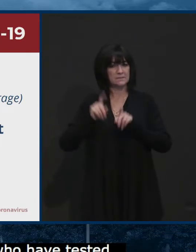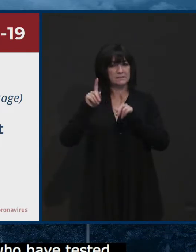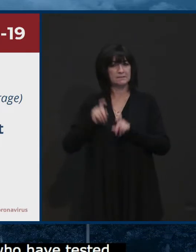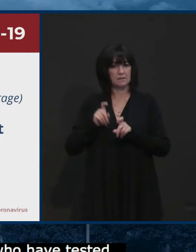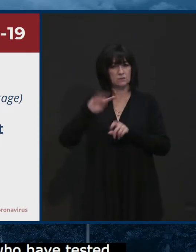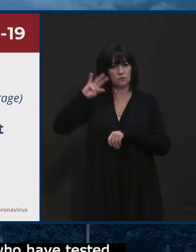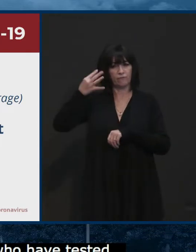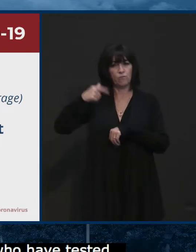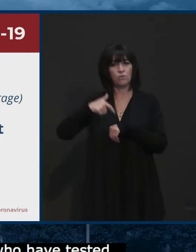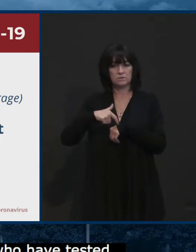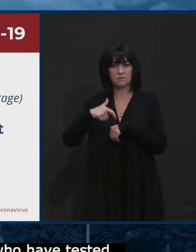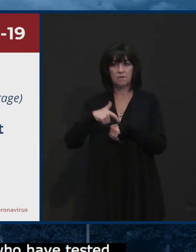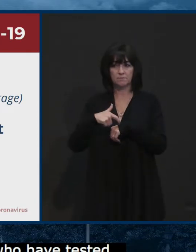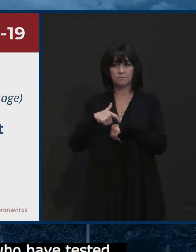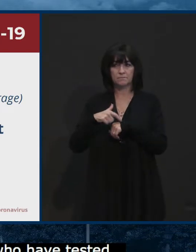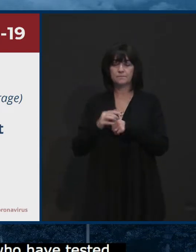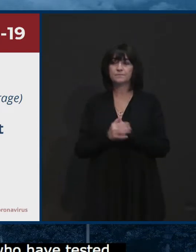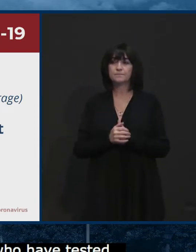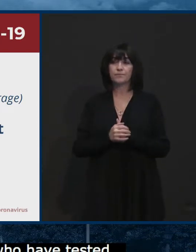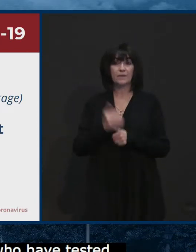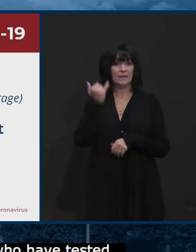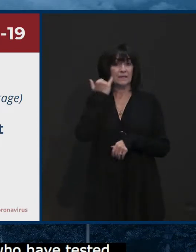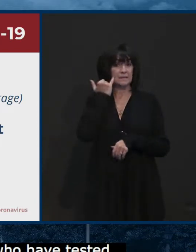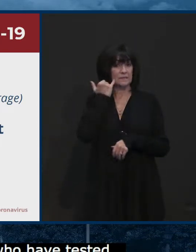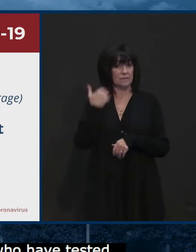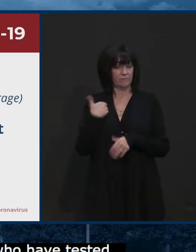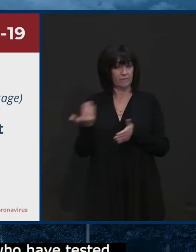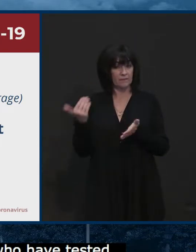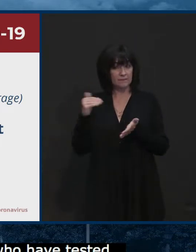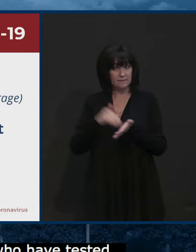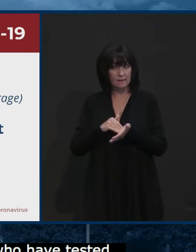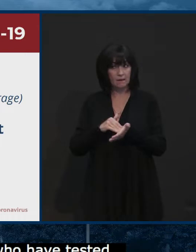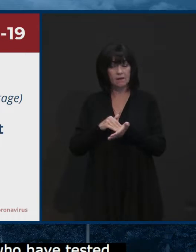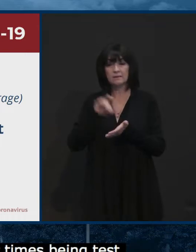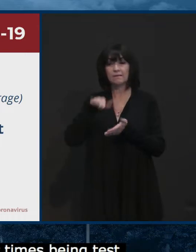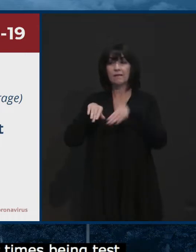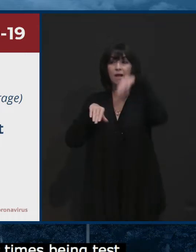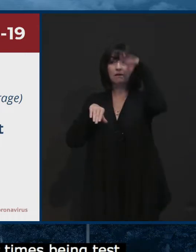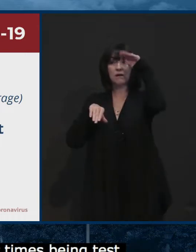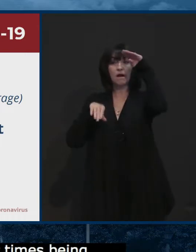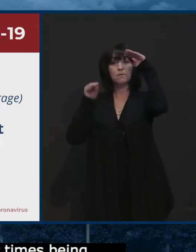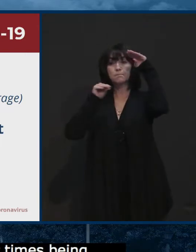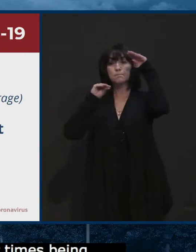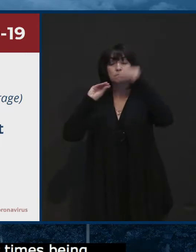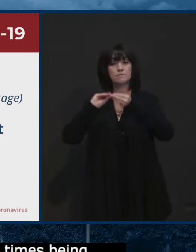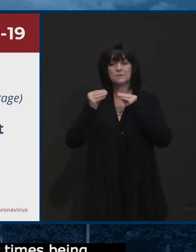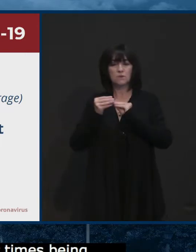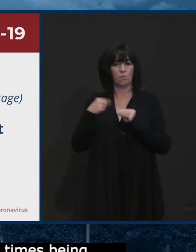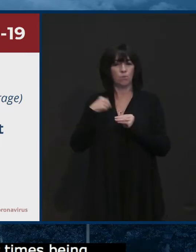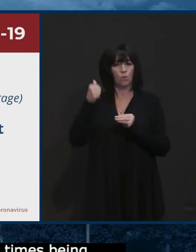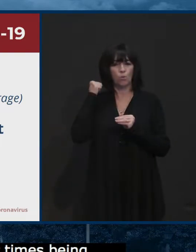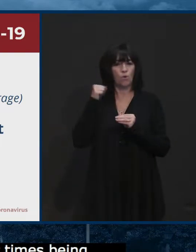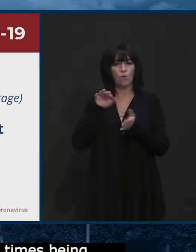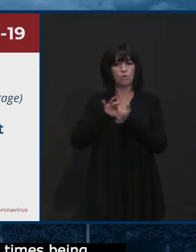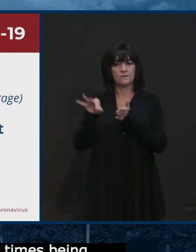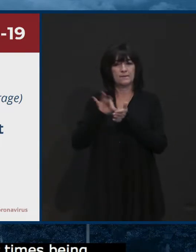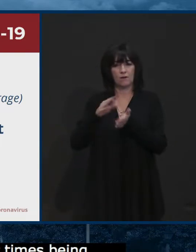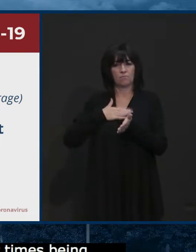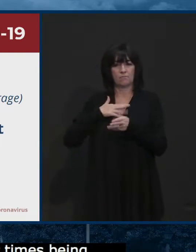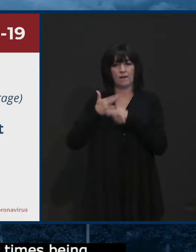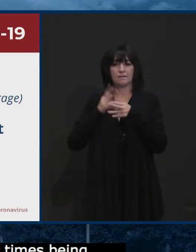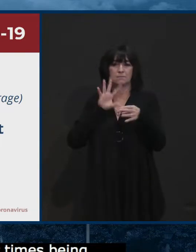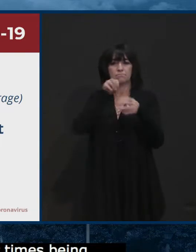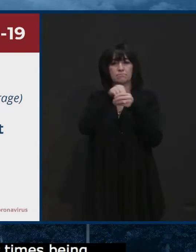In the top calculation, if I got tested again, I wouldn't be included in that calculation. And you'll see in a minute